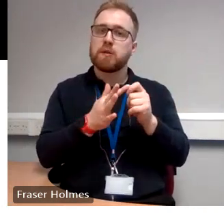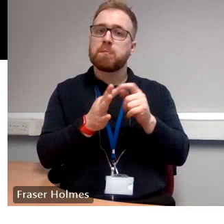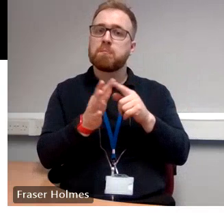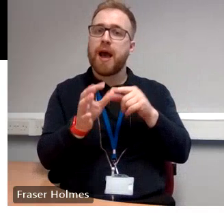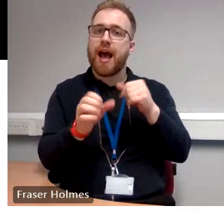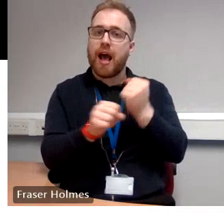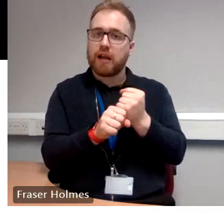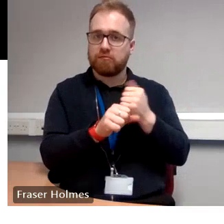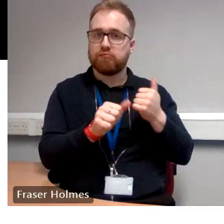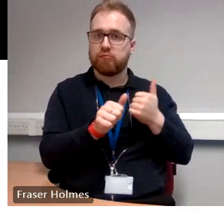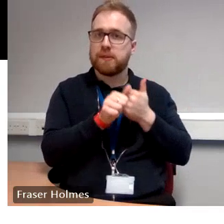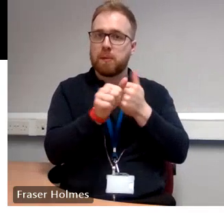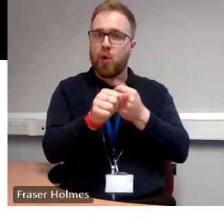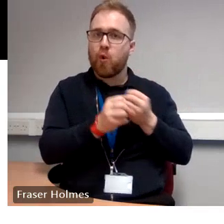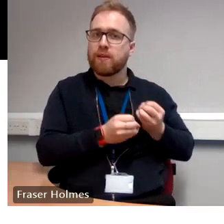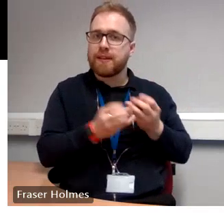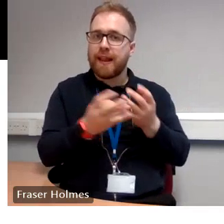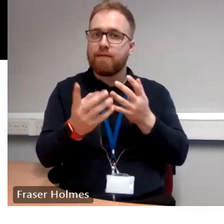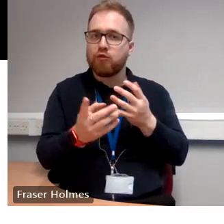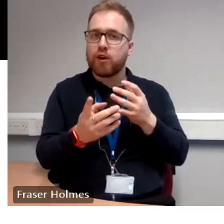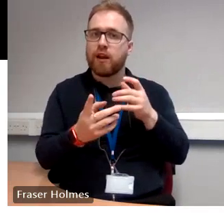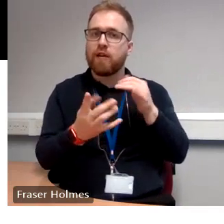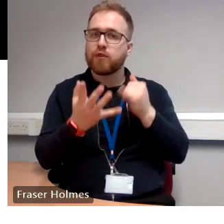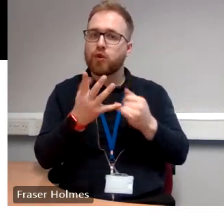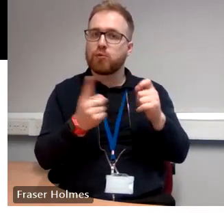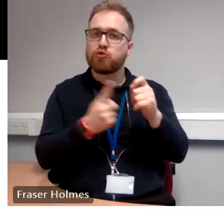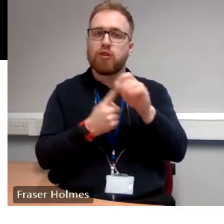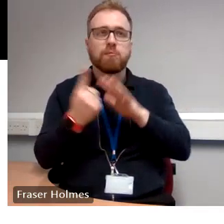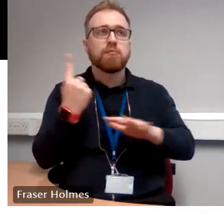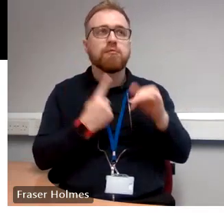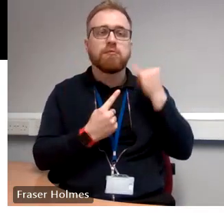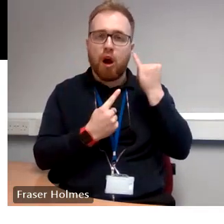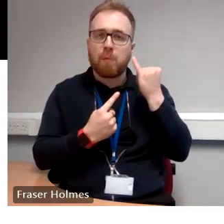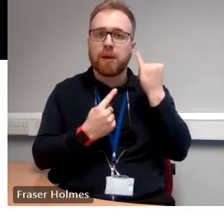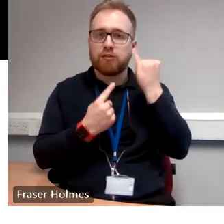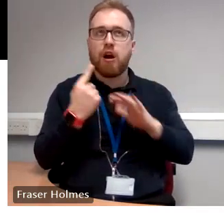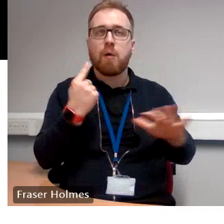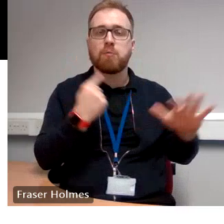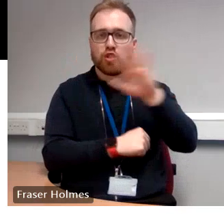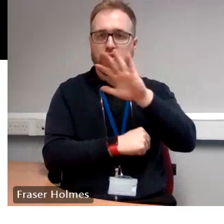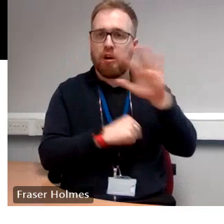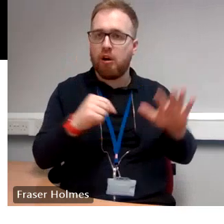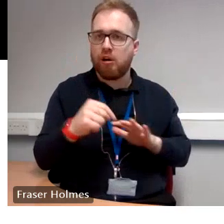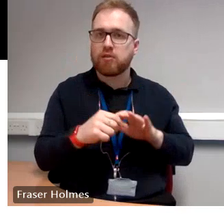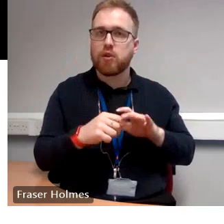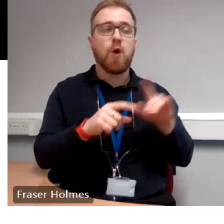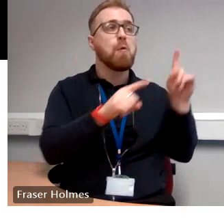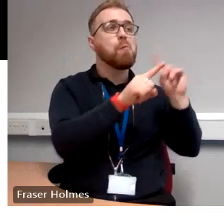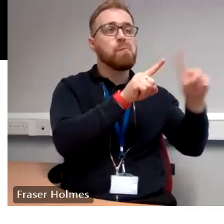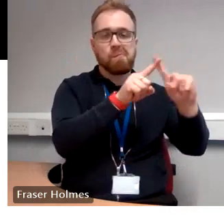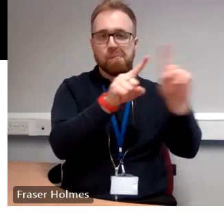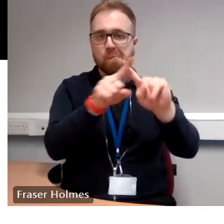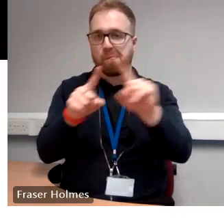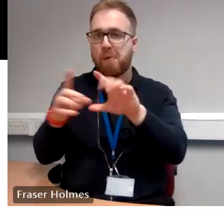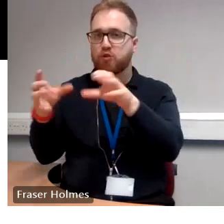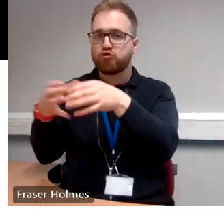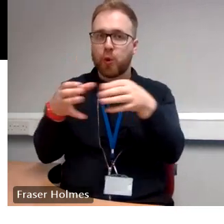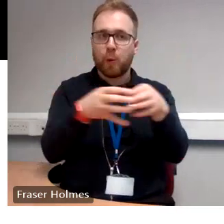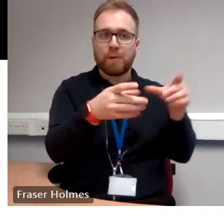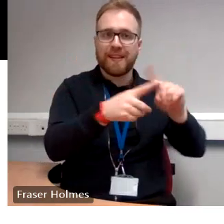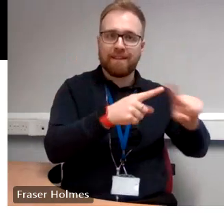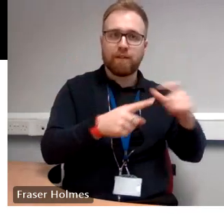and Derbyshire, and we try to tackle some of the problems and find solutions. So it's a multi-agency group coming together to